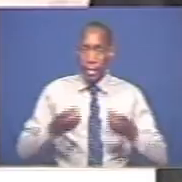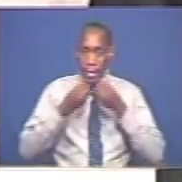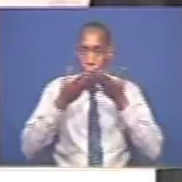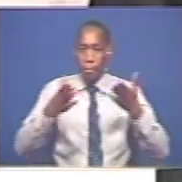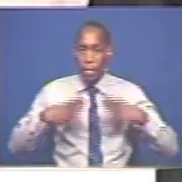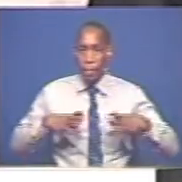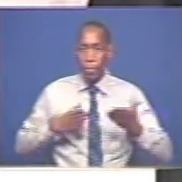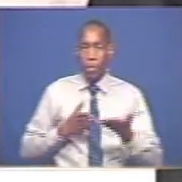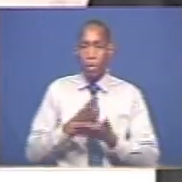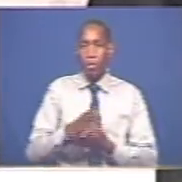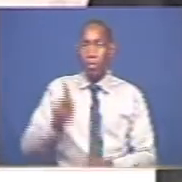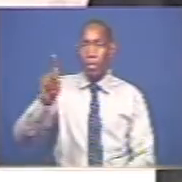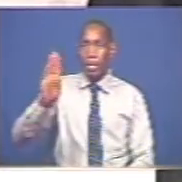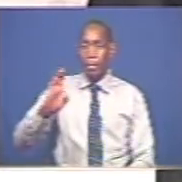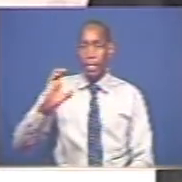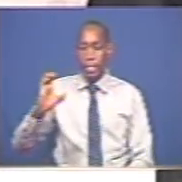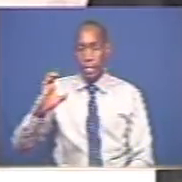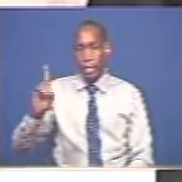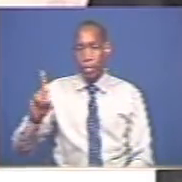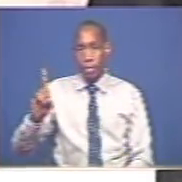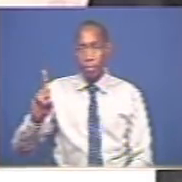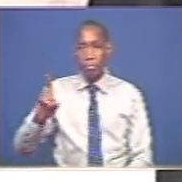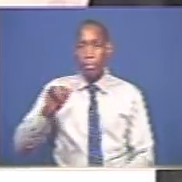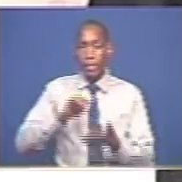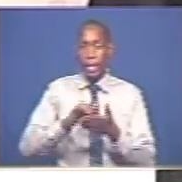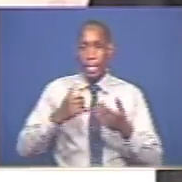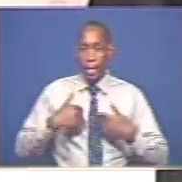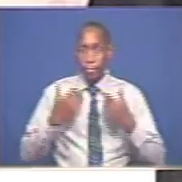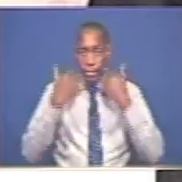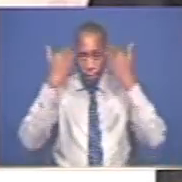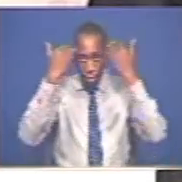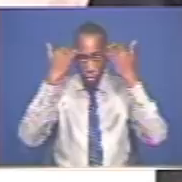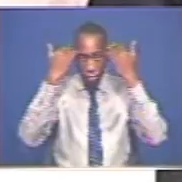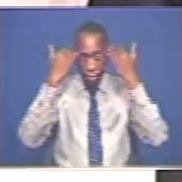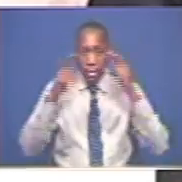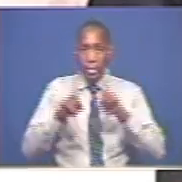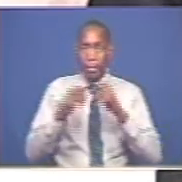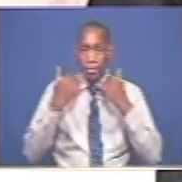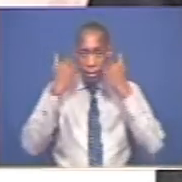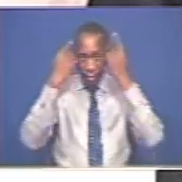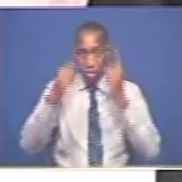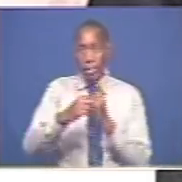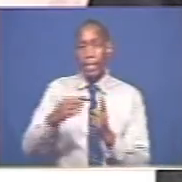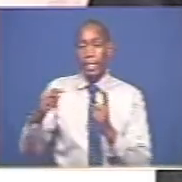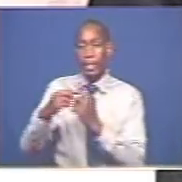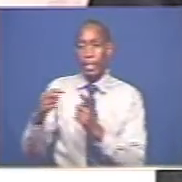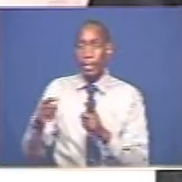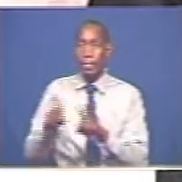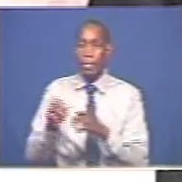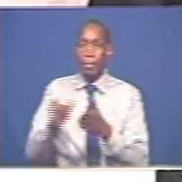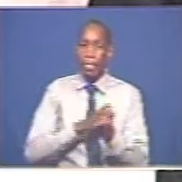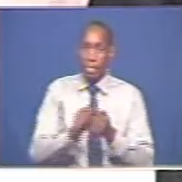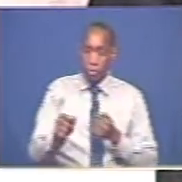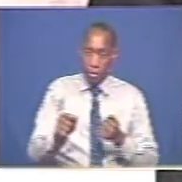through courtesy KBC, Channel 1, that there is depression, and depression kills, and depression destroys,